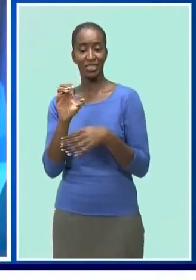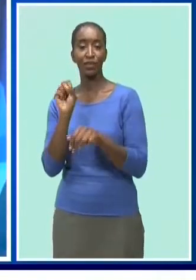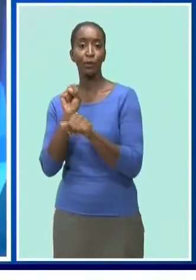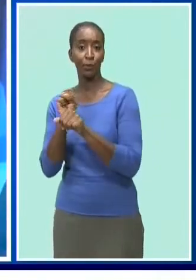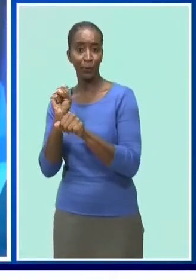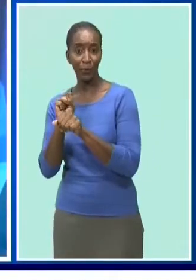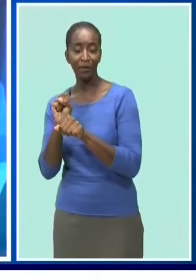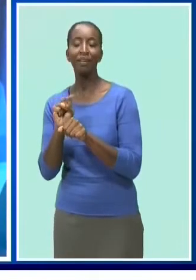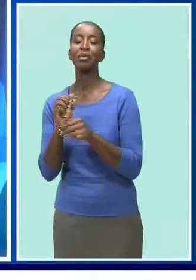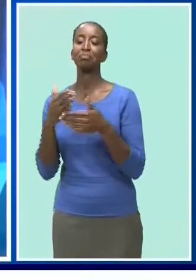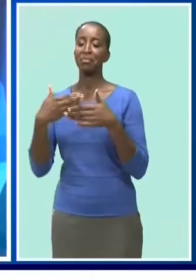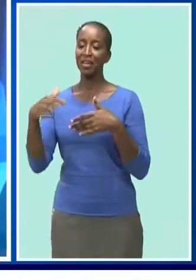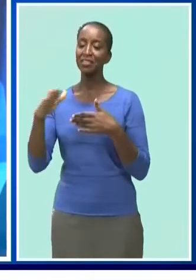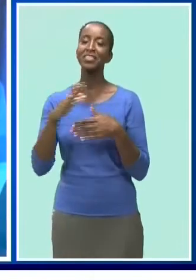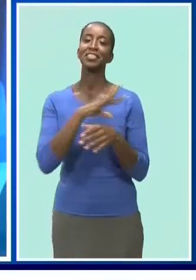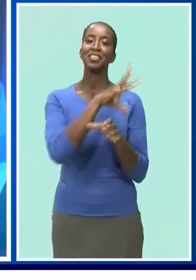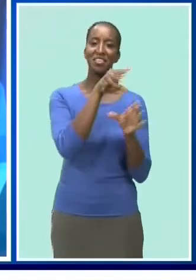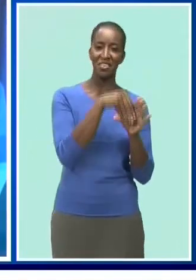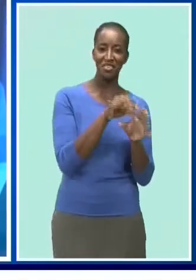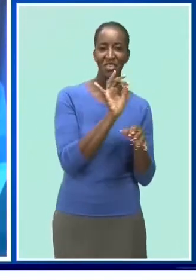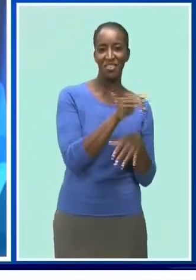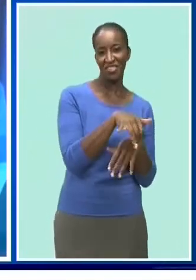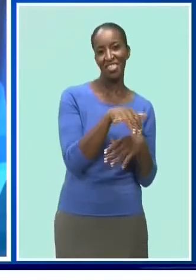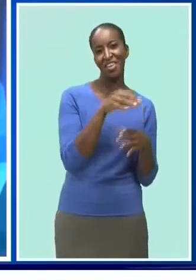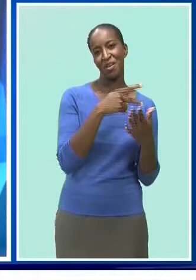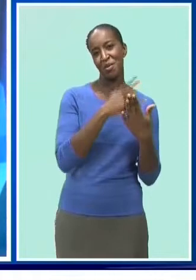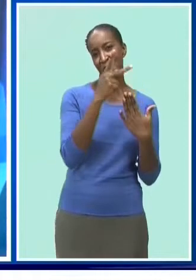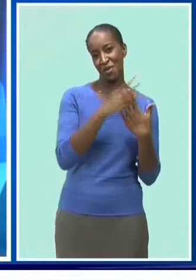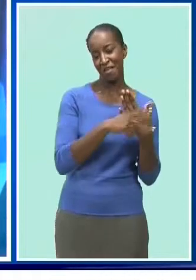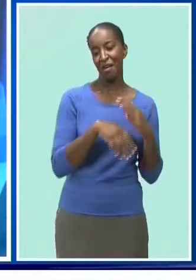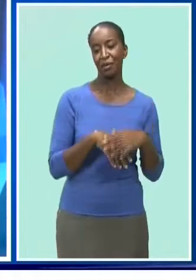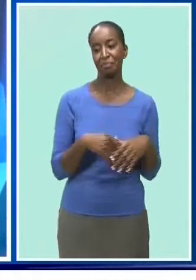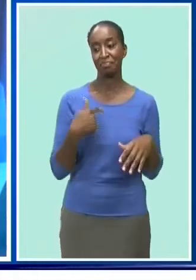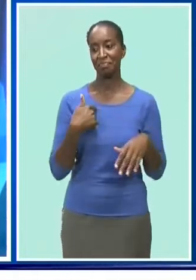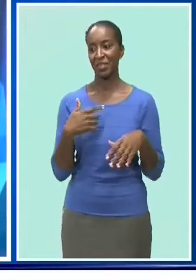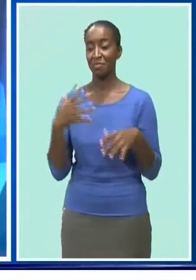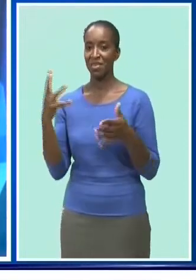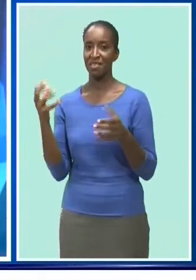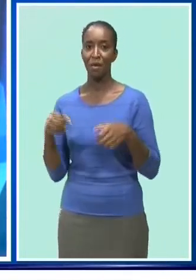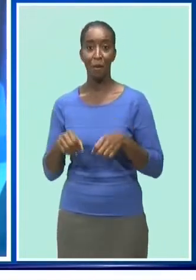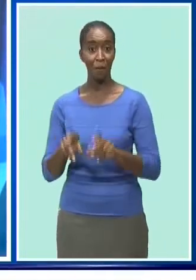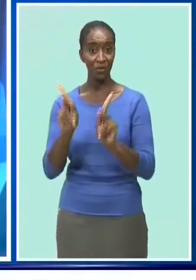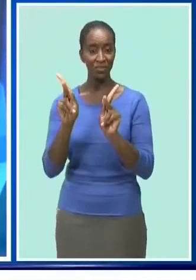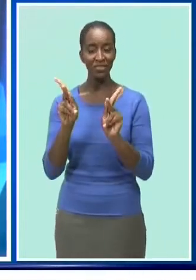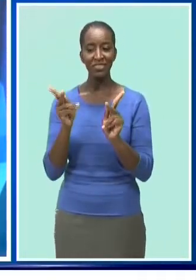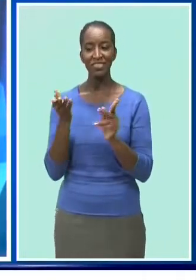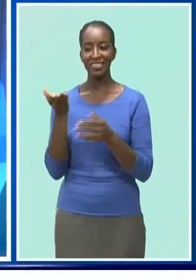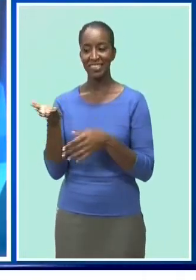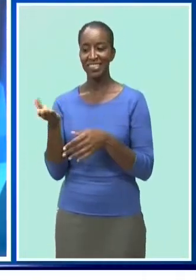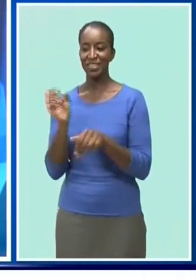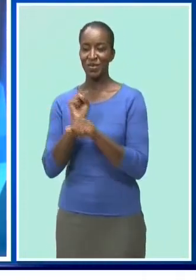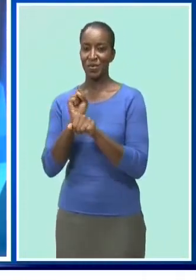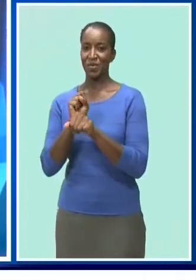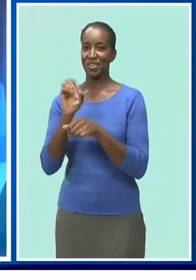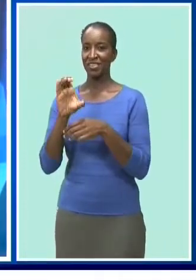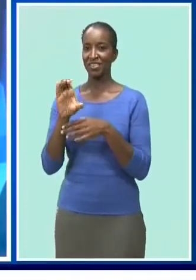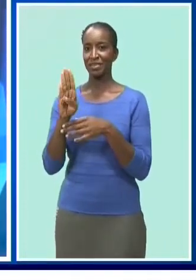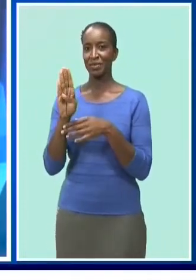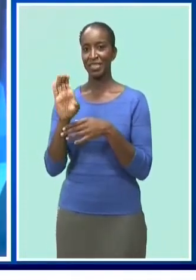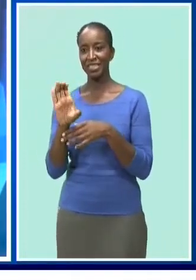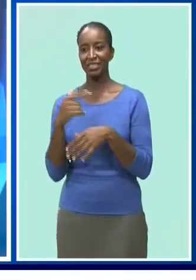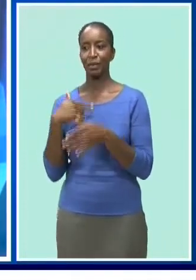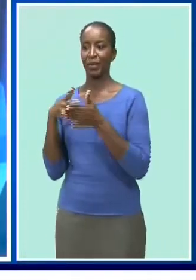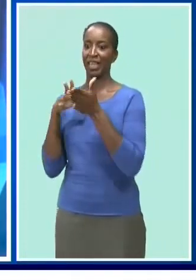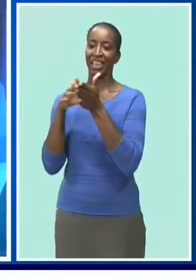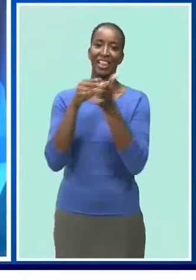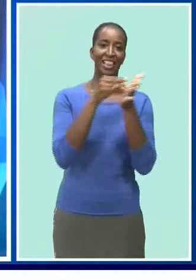me to come to CBC to do an internship, so that helped me a lot. I came, it was a lot of fun. It was interesting. I